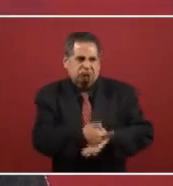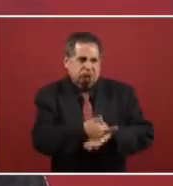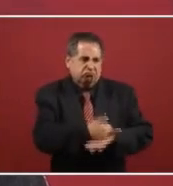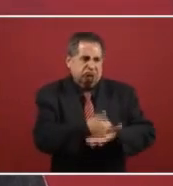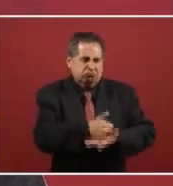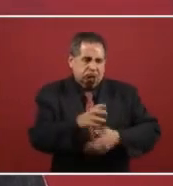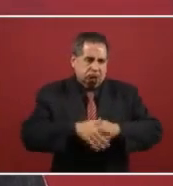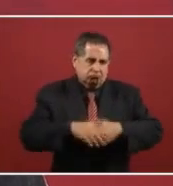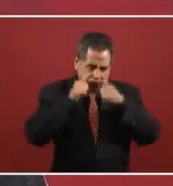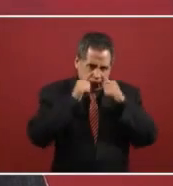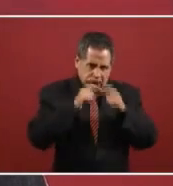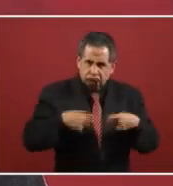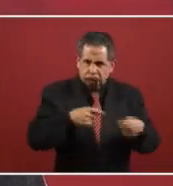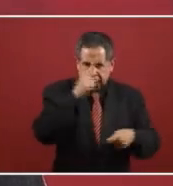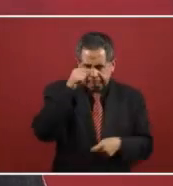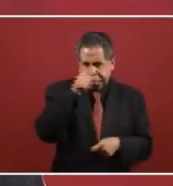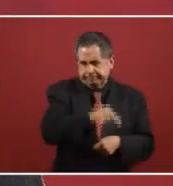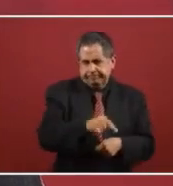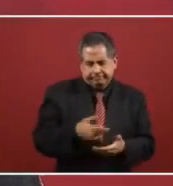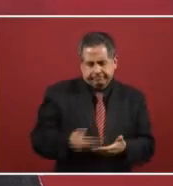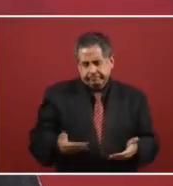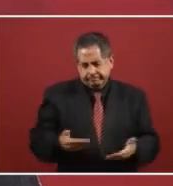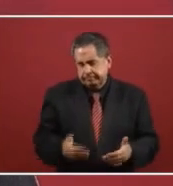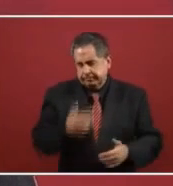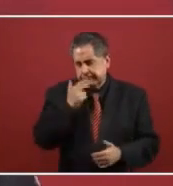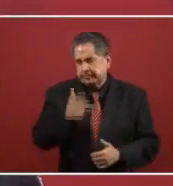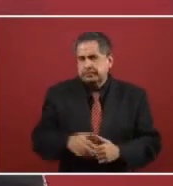they are getting now.